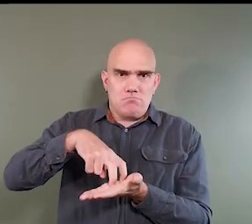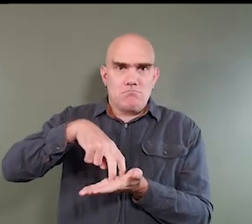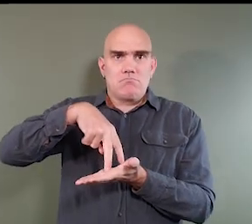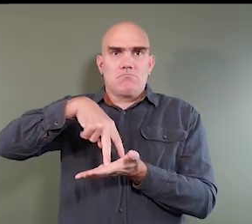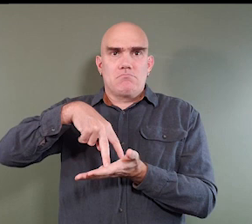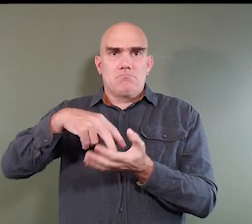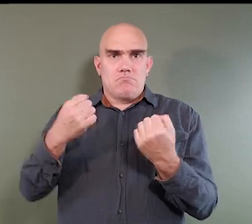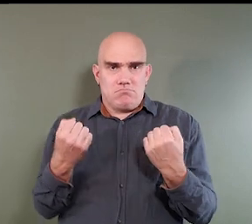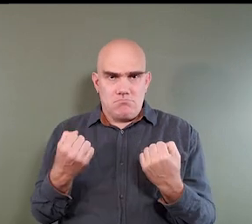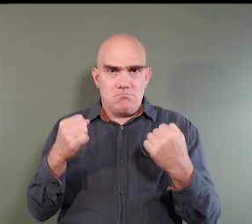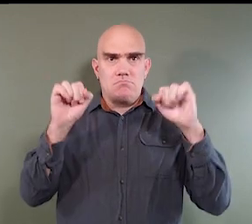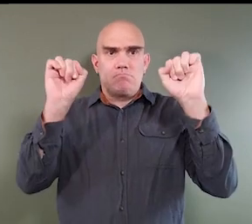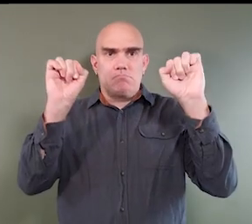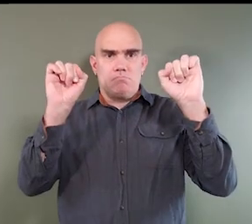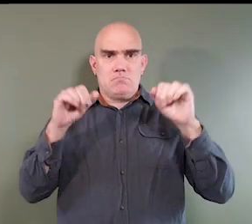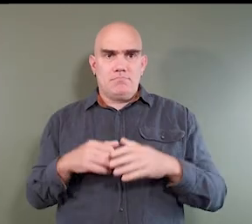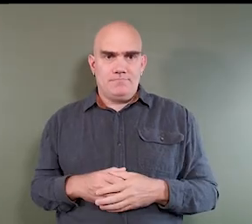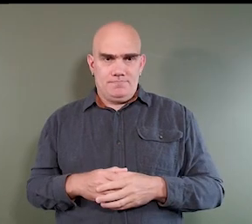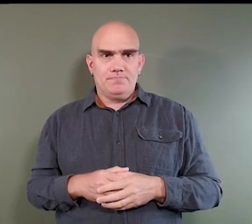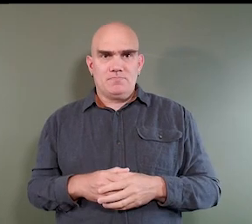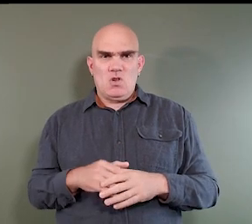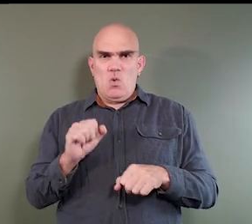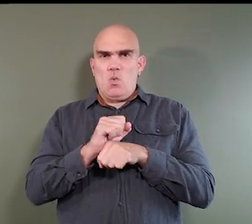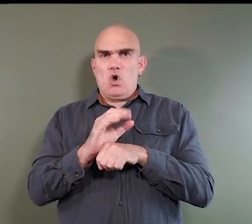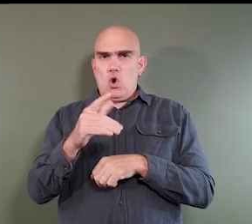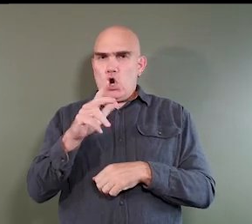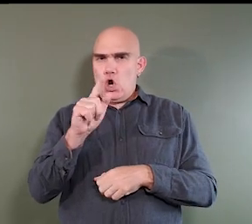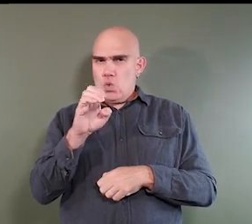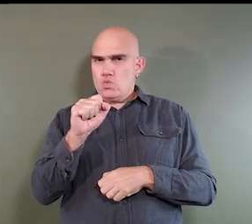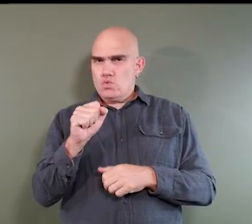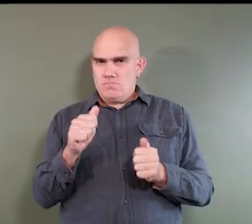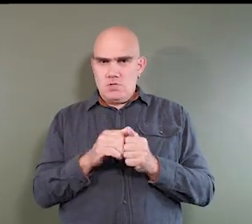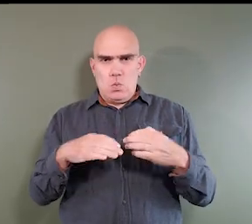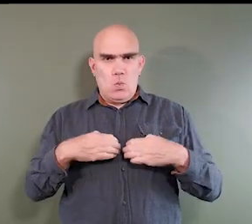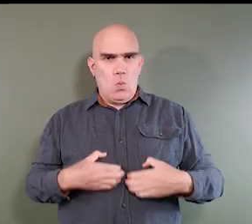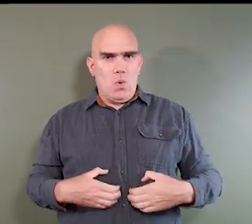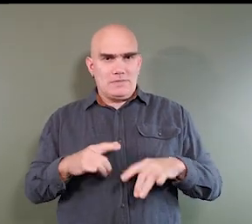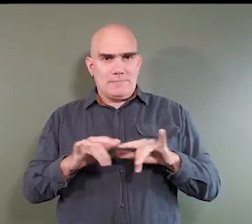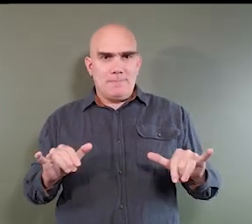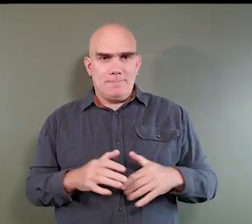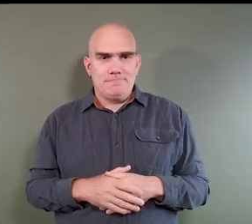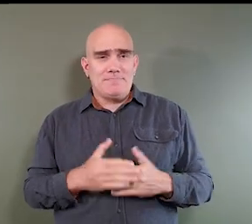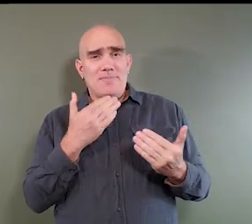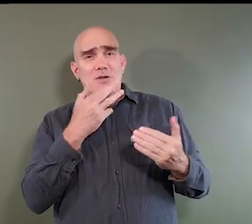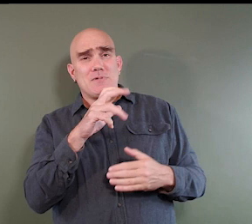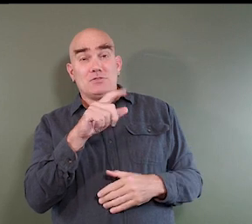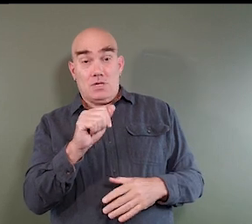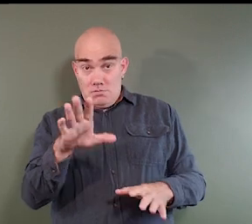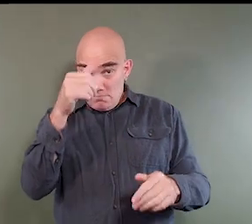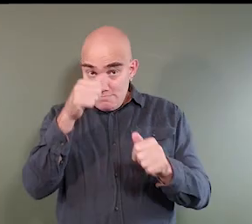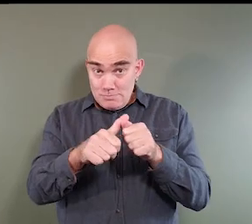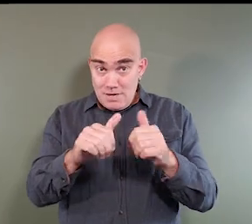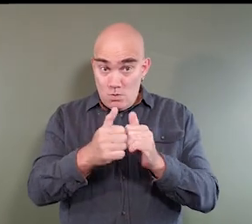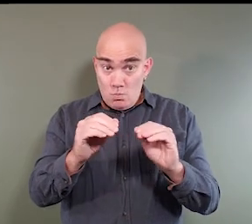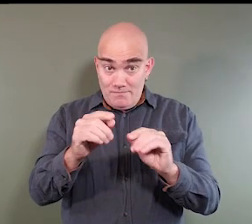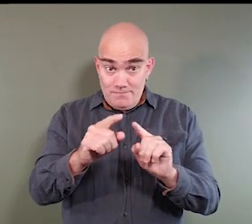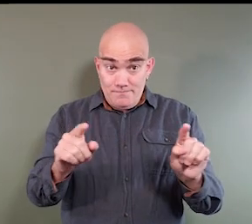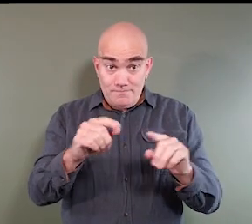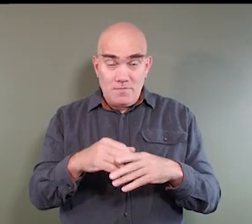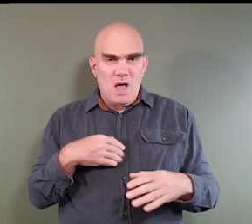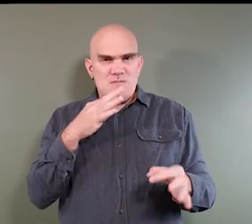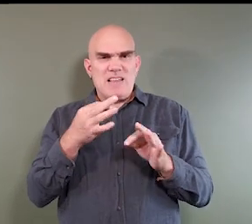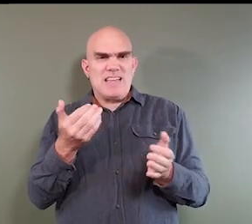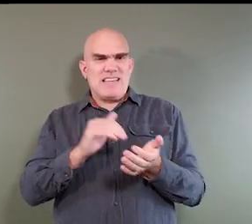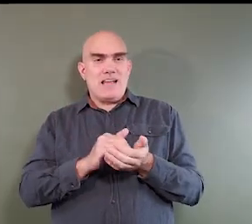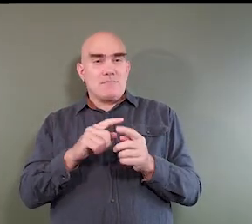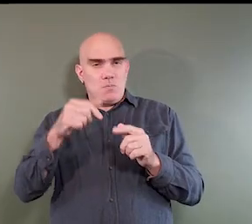glutes, engage your core. Thank you, Marcela. All right, everyone, remember these movements. I'll explain them again,